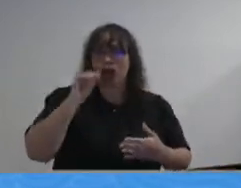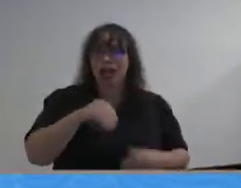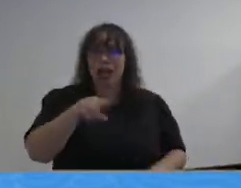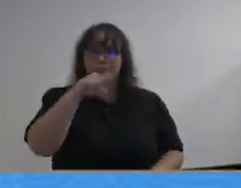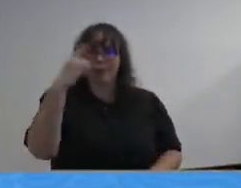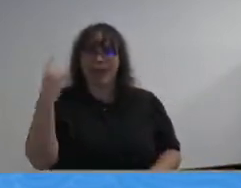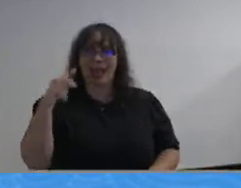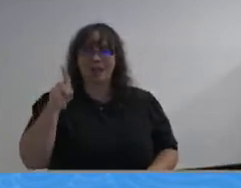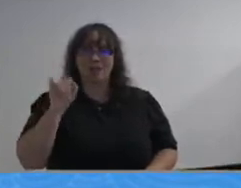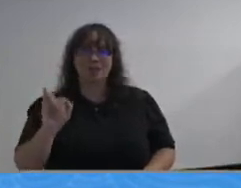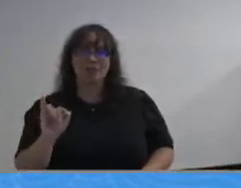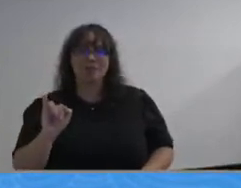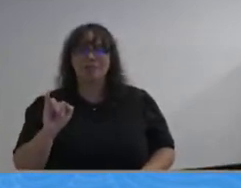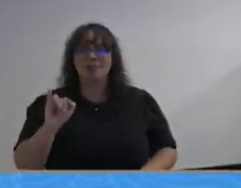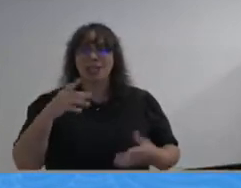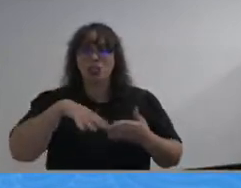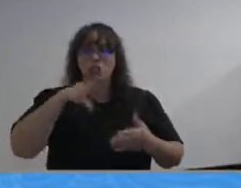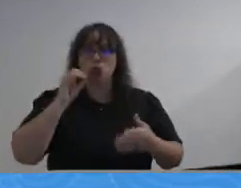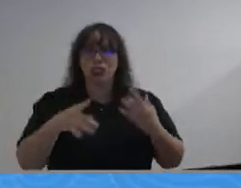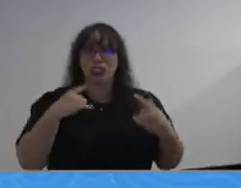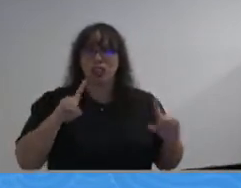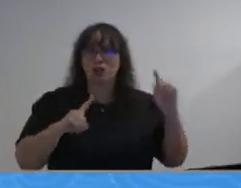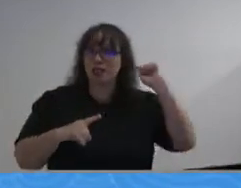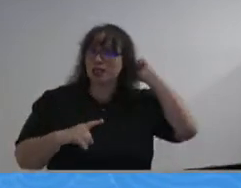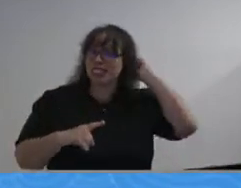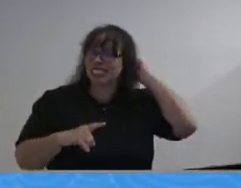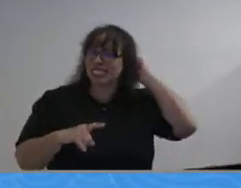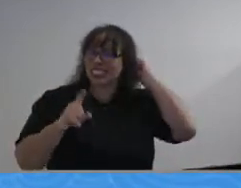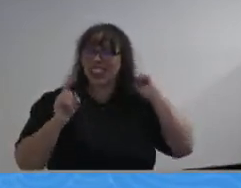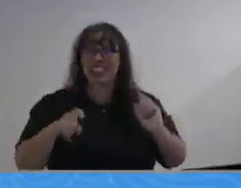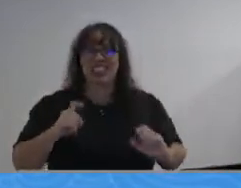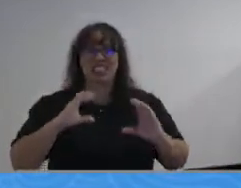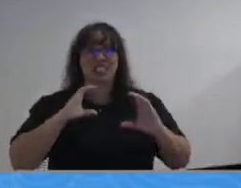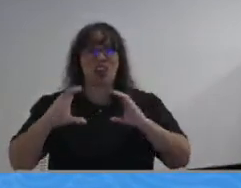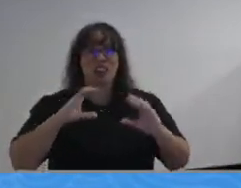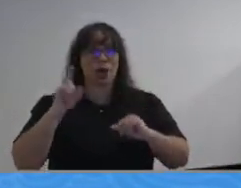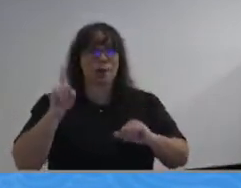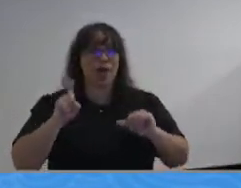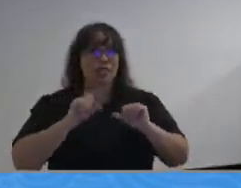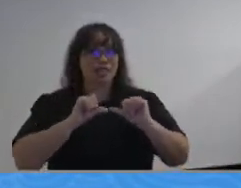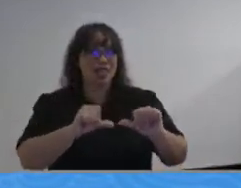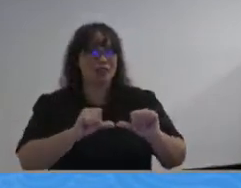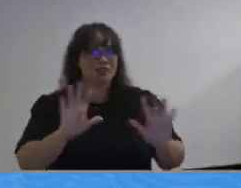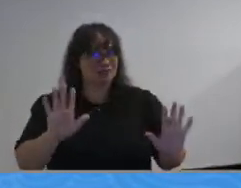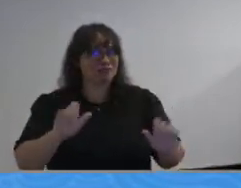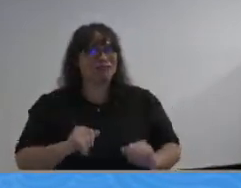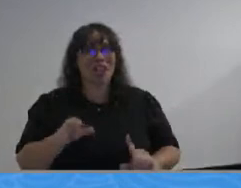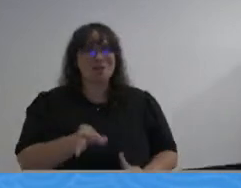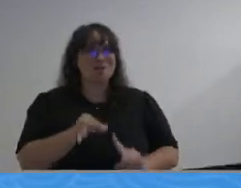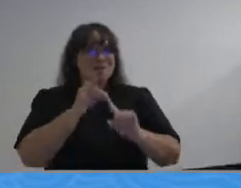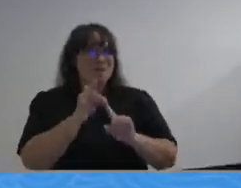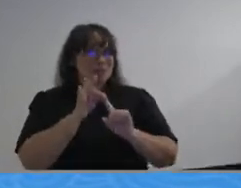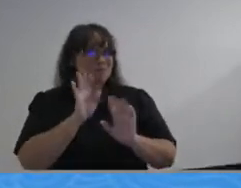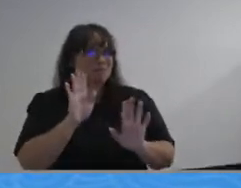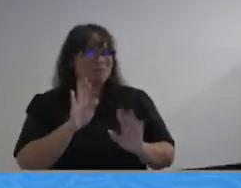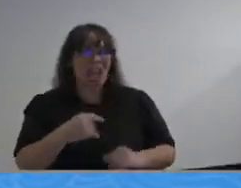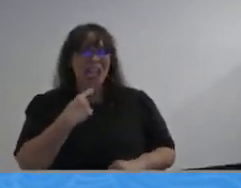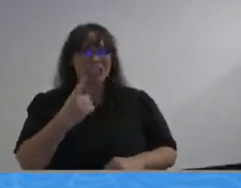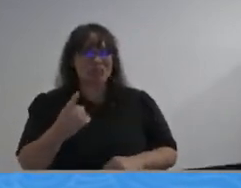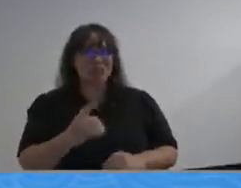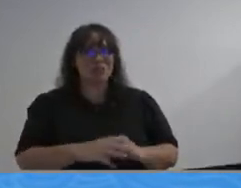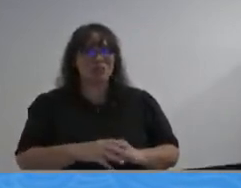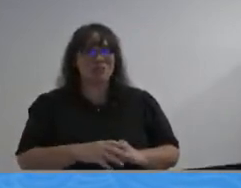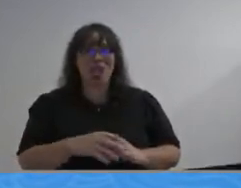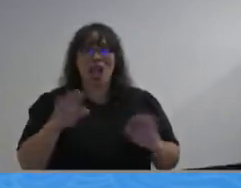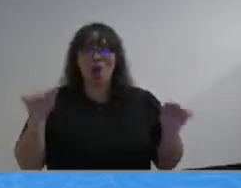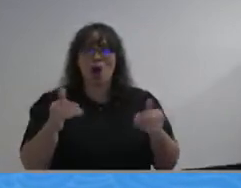Islander student achievement. This is a conversation that must continue. So we're in for a special treat. I told you guys we were. We're going to welcome back